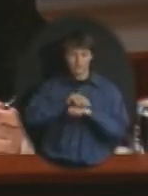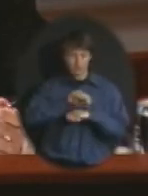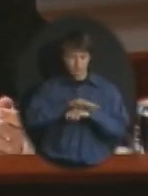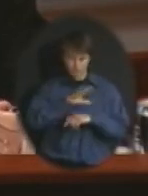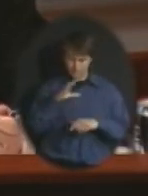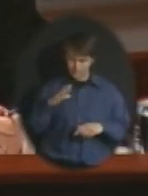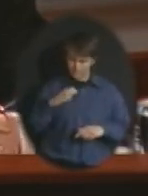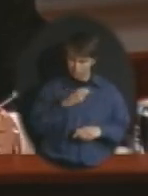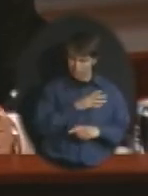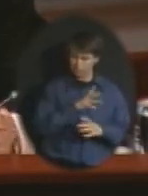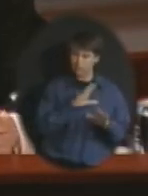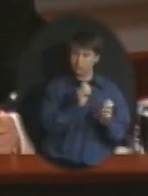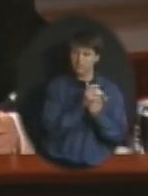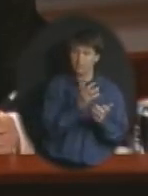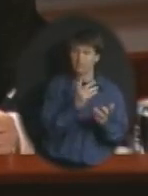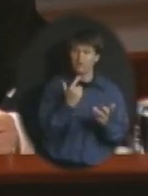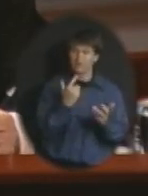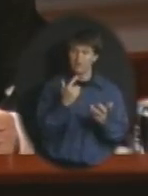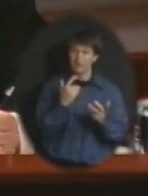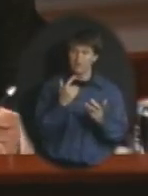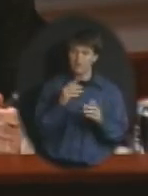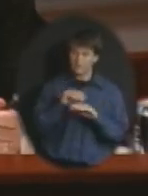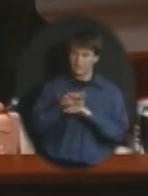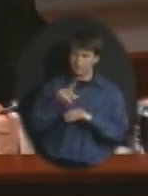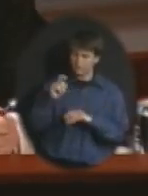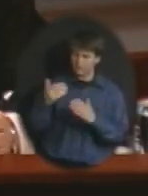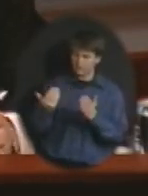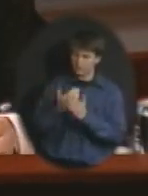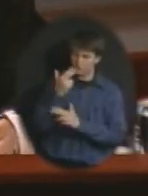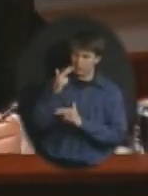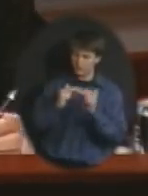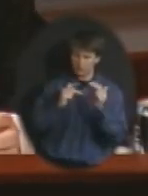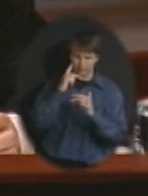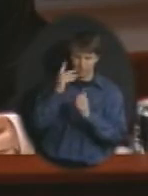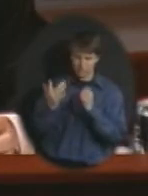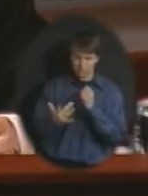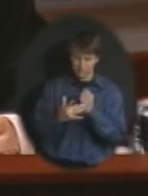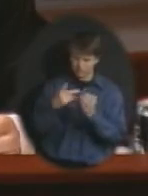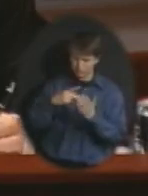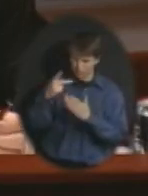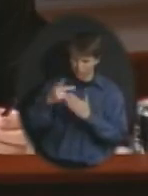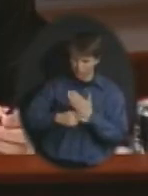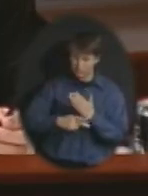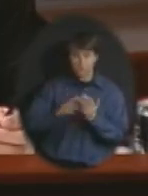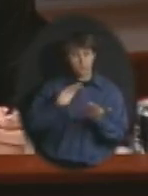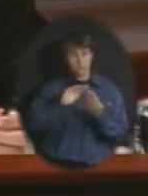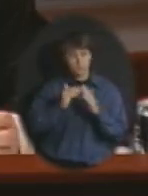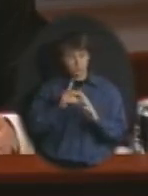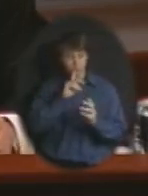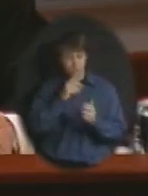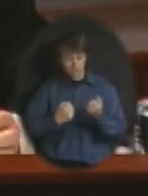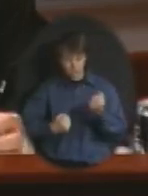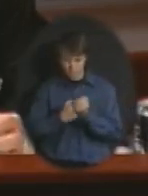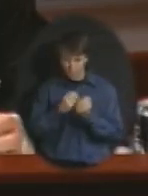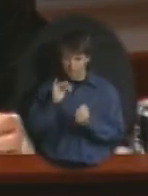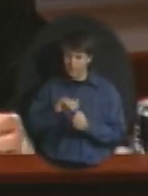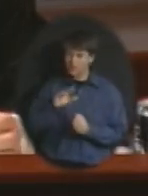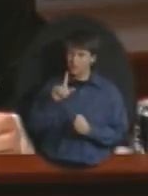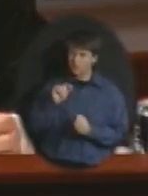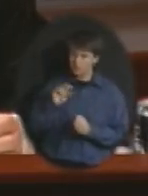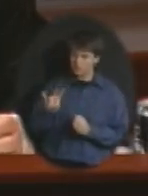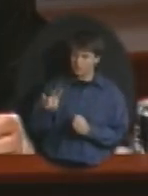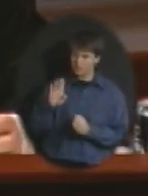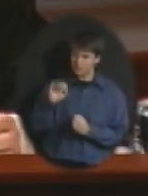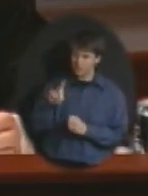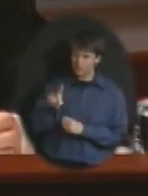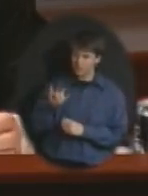well gave input to the district that we should have a new building for our technical programs. The community was very supportive of that '07 bond issue, and